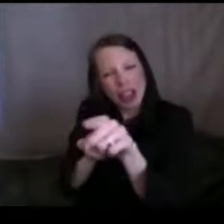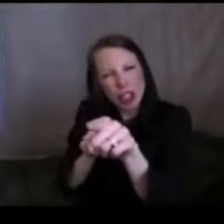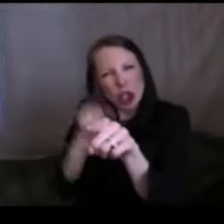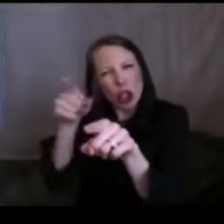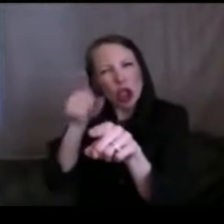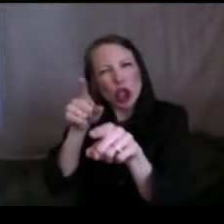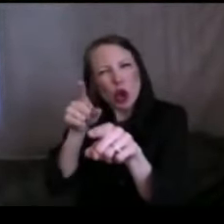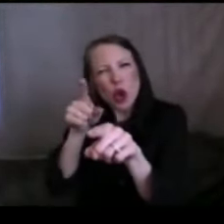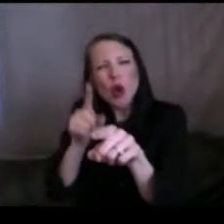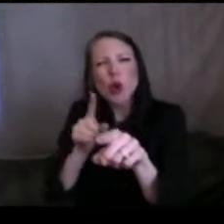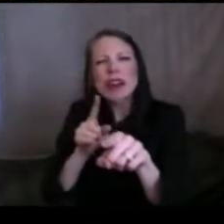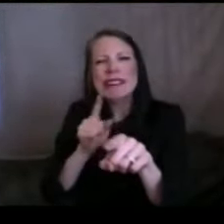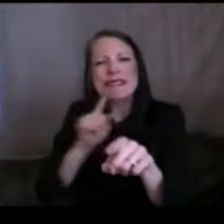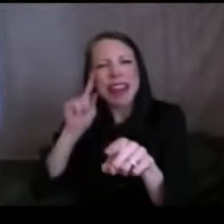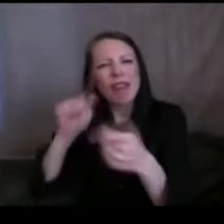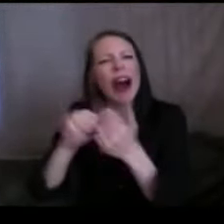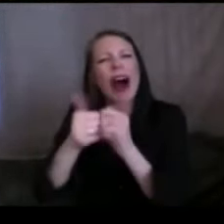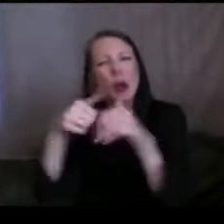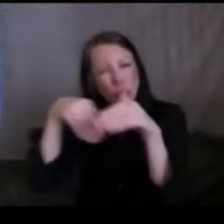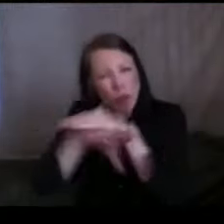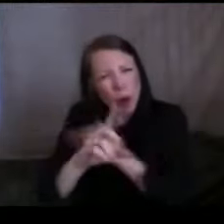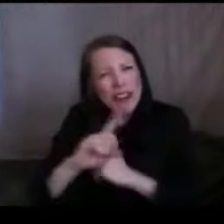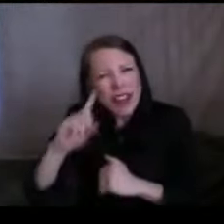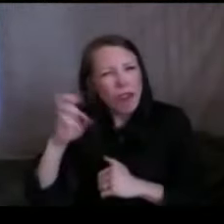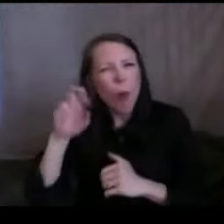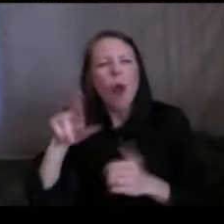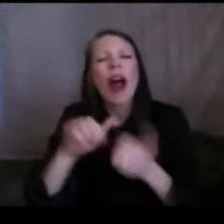hearing when you were very young?